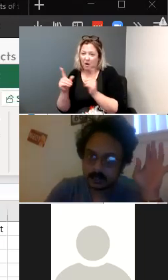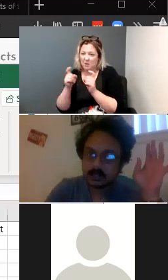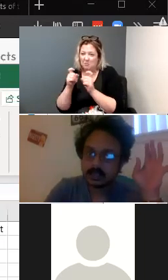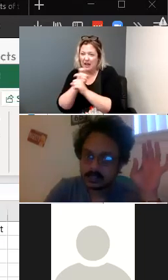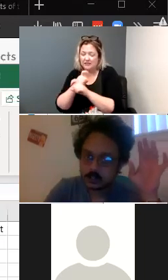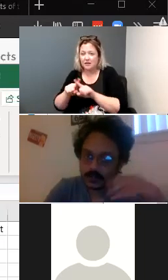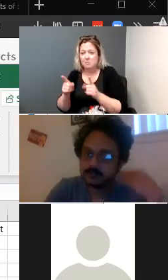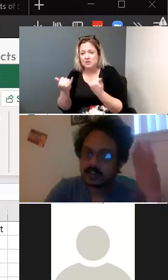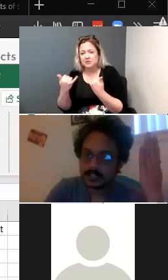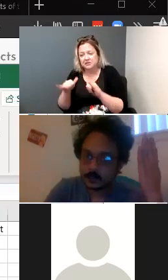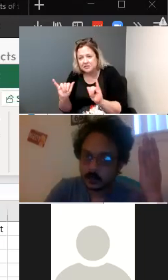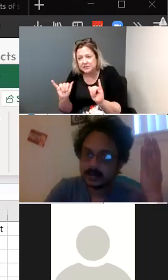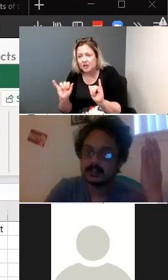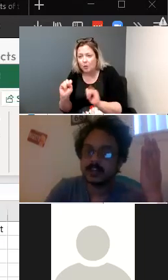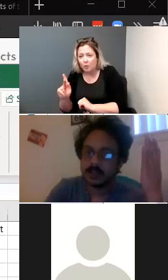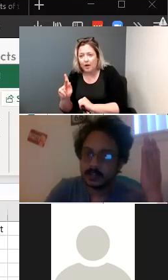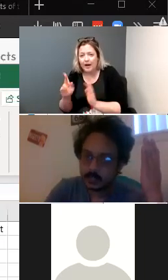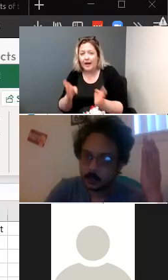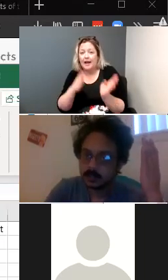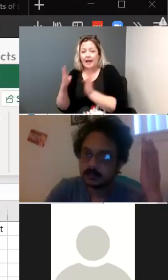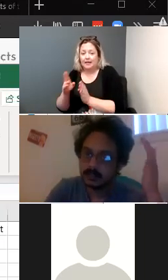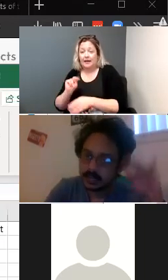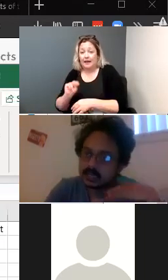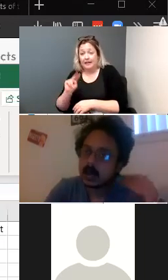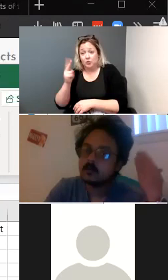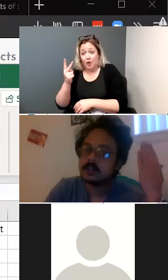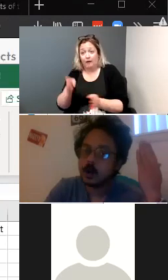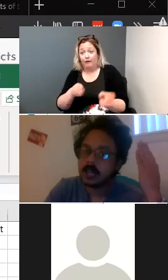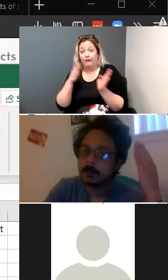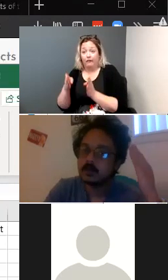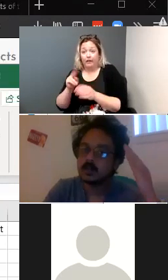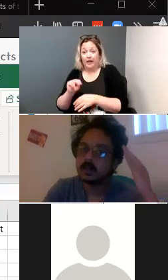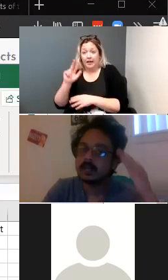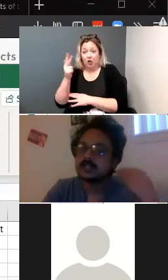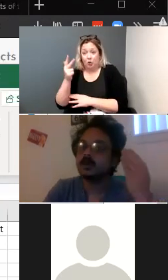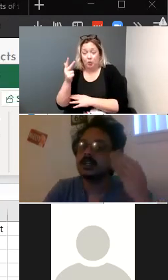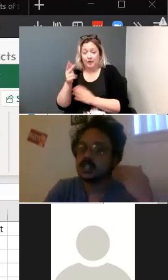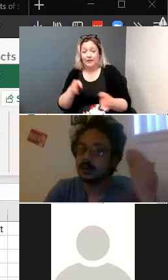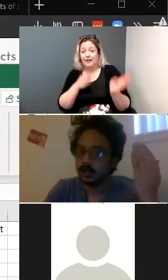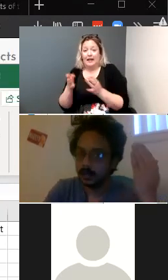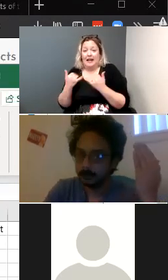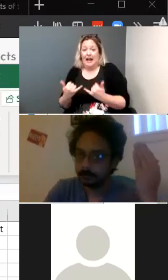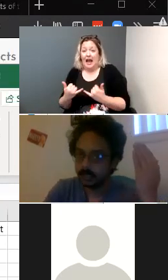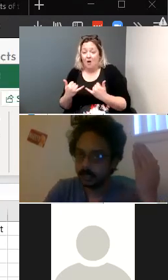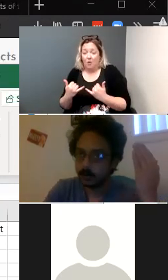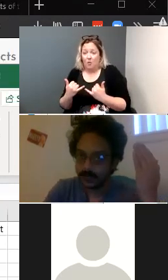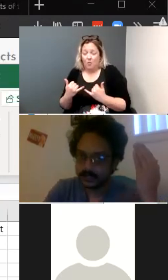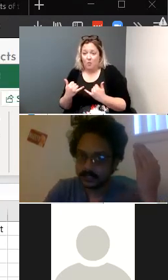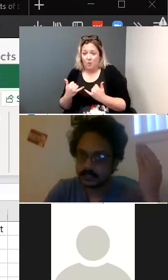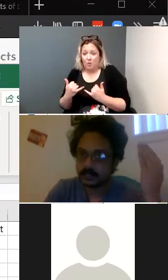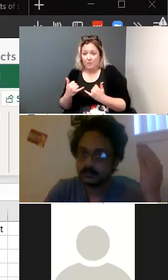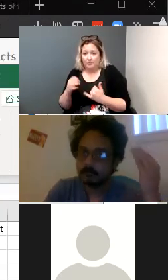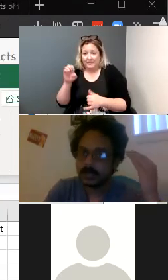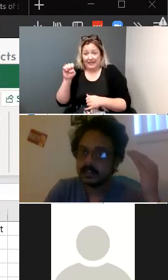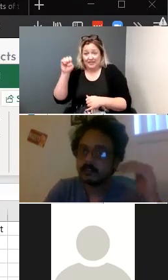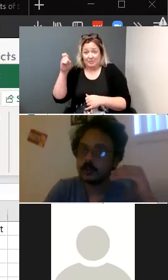okay. Then we have n squared, then we have n cubed. Then now we talk about exponential